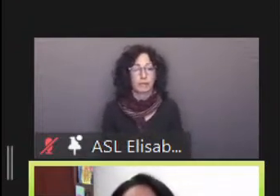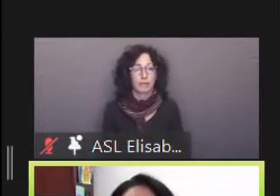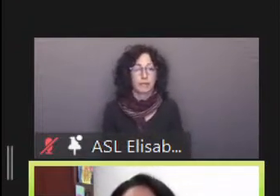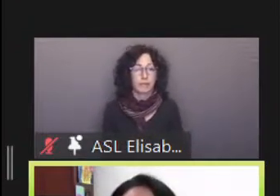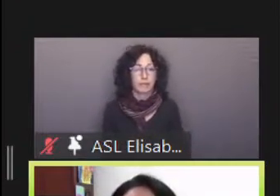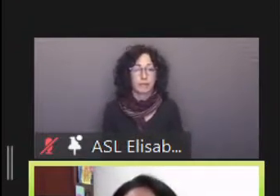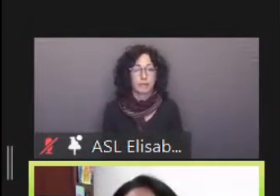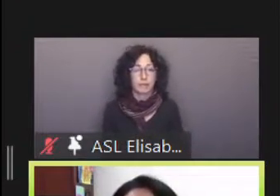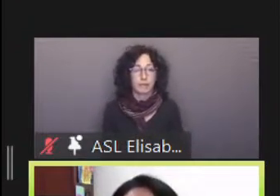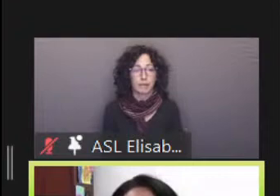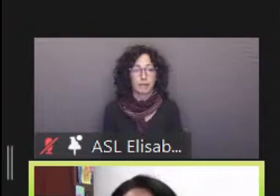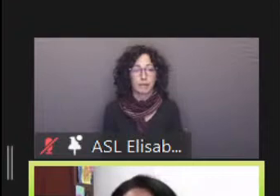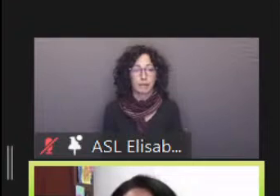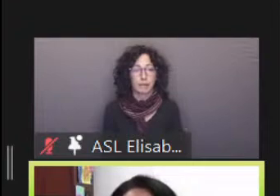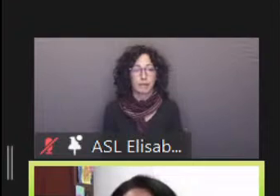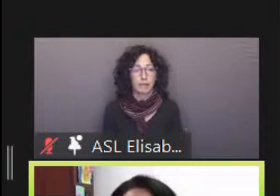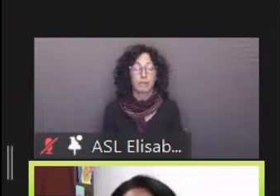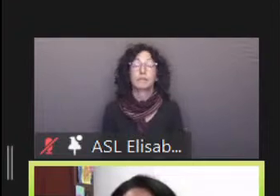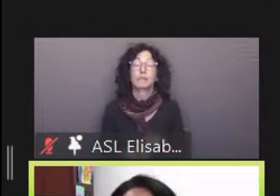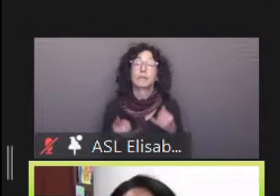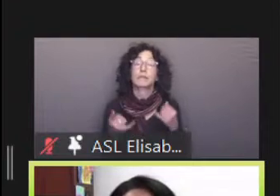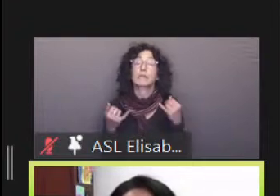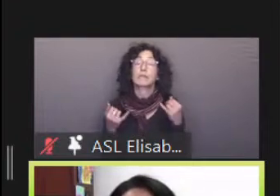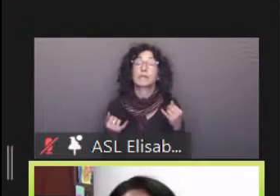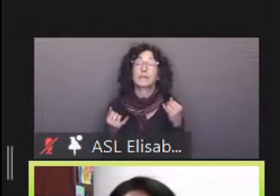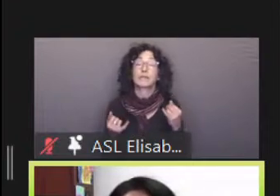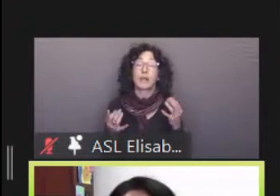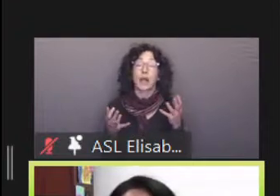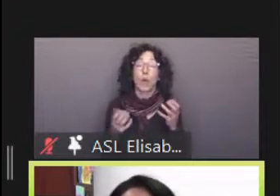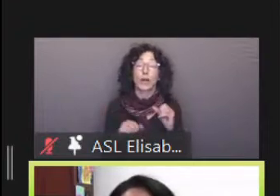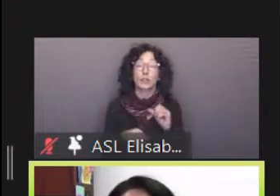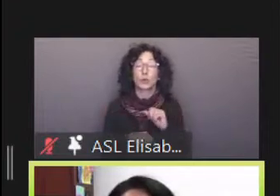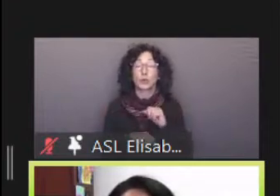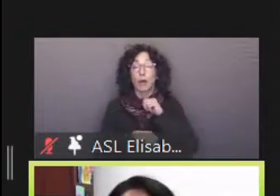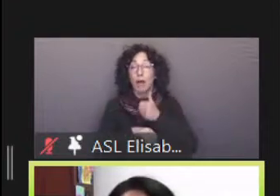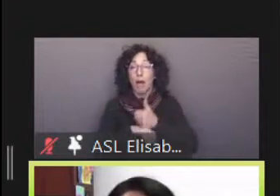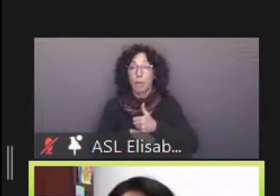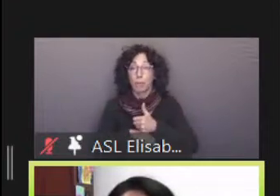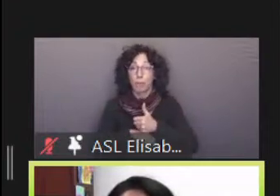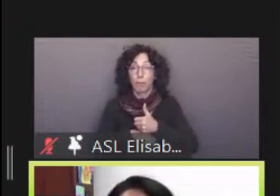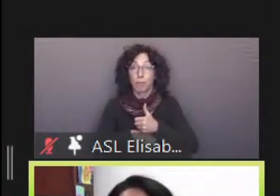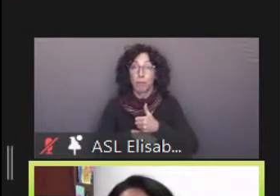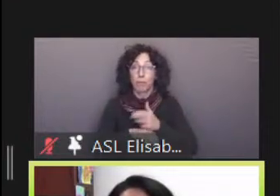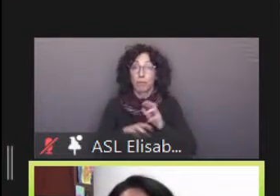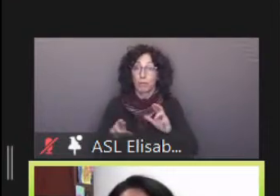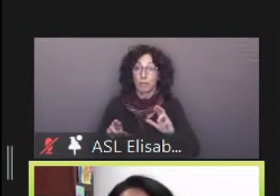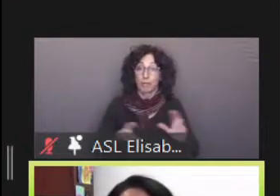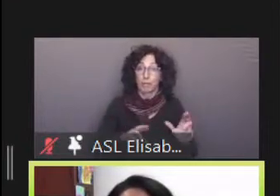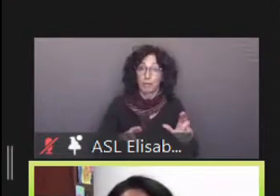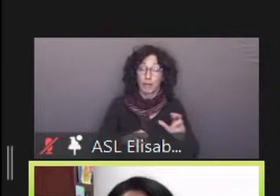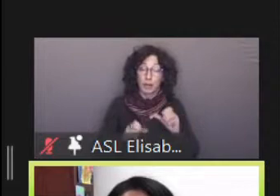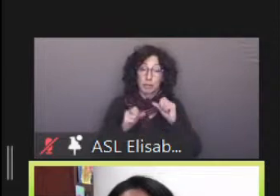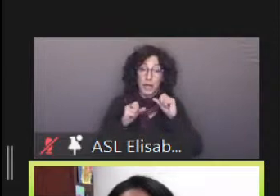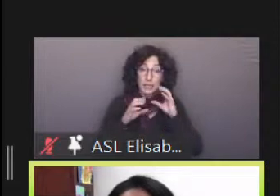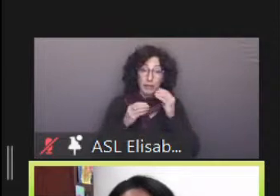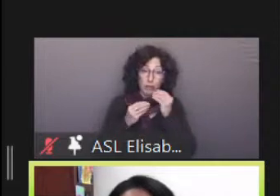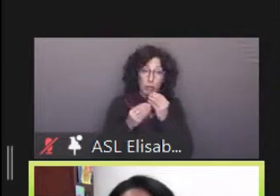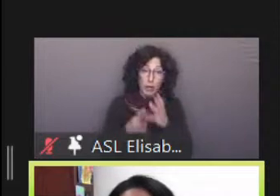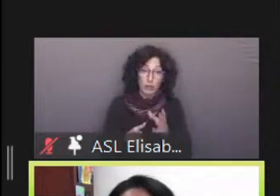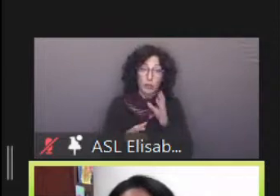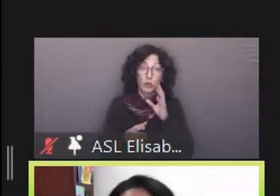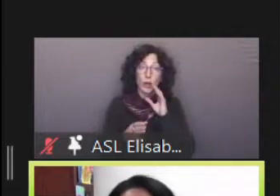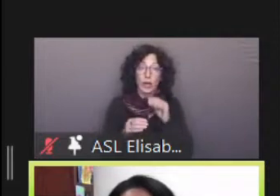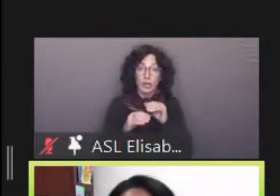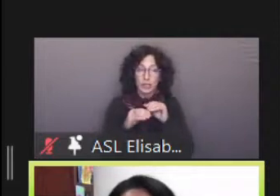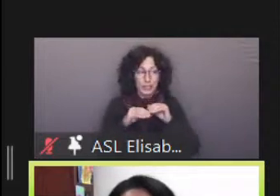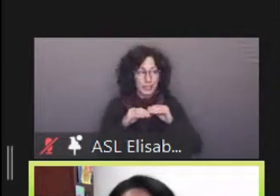I also wanted to set the stage for the amazing information that you are going to receive from my colleagues later